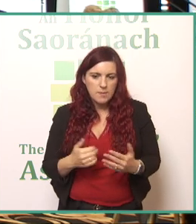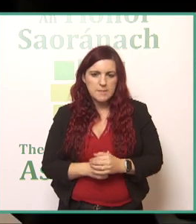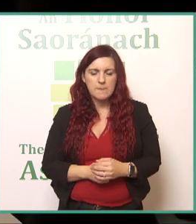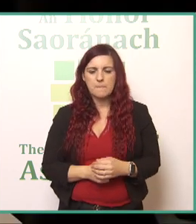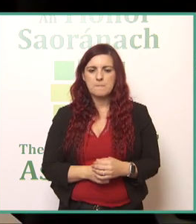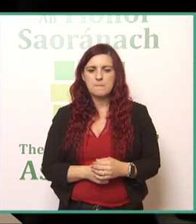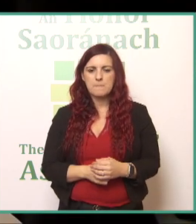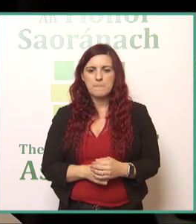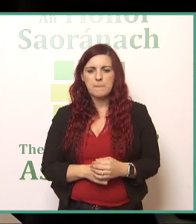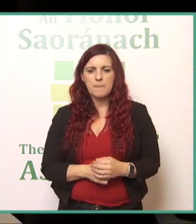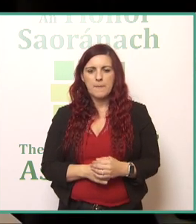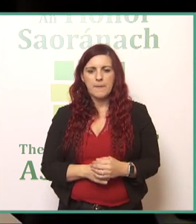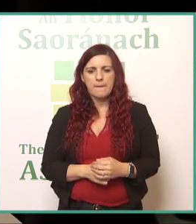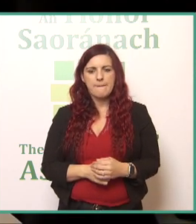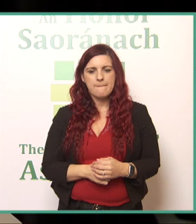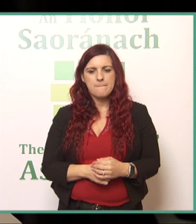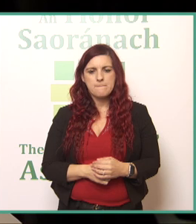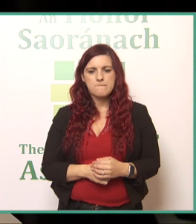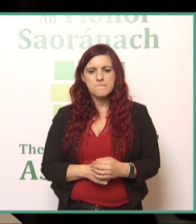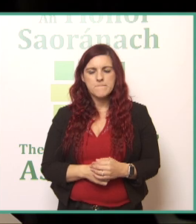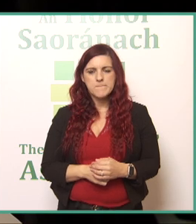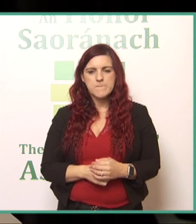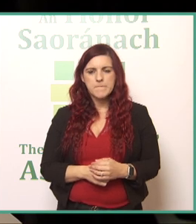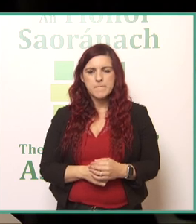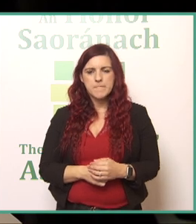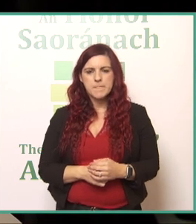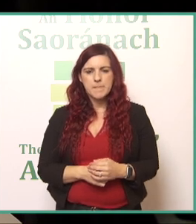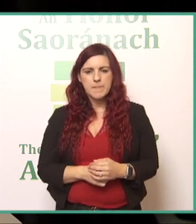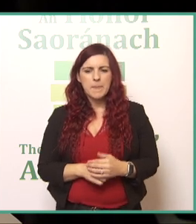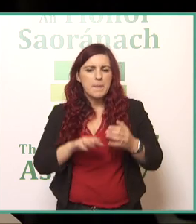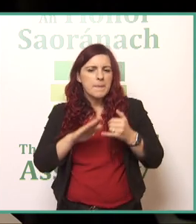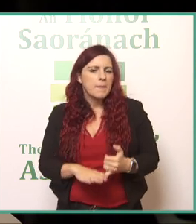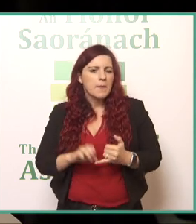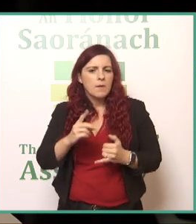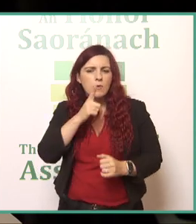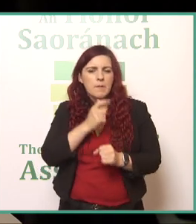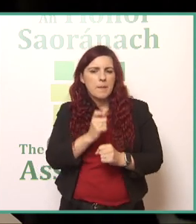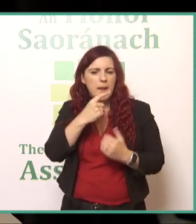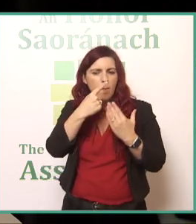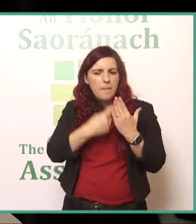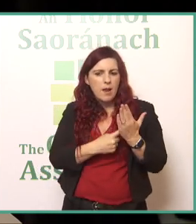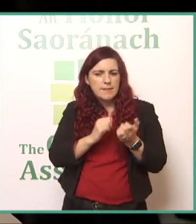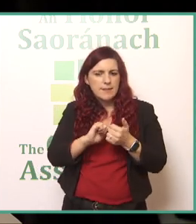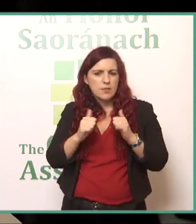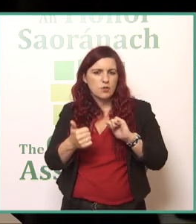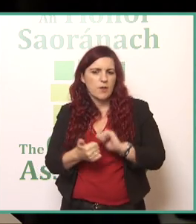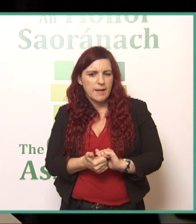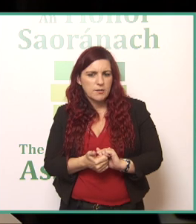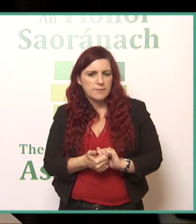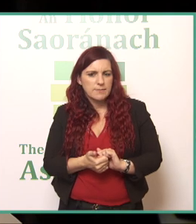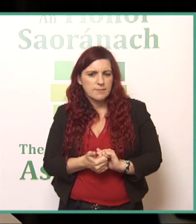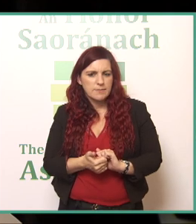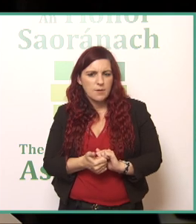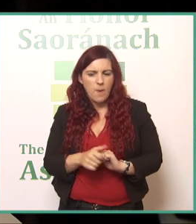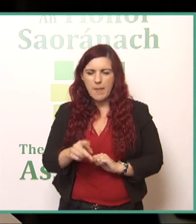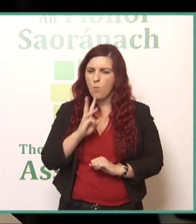today? And then I'll just reflect a little bit on, you know, how policy has changed over time. And, you know, that word has